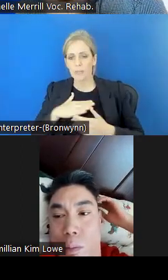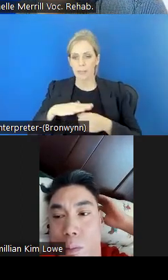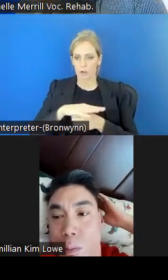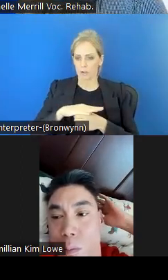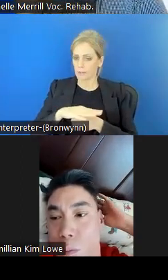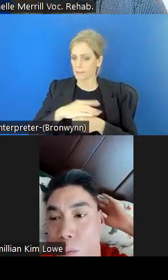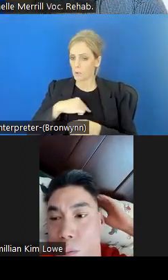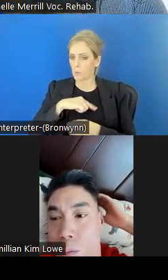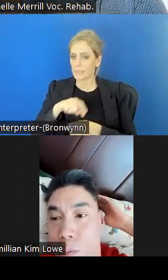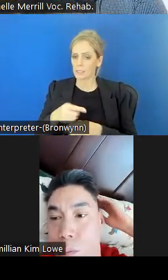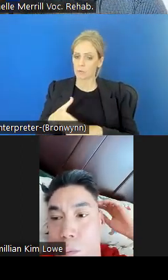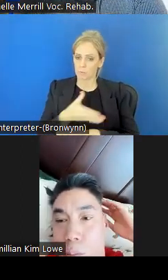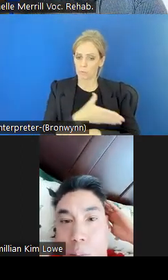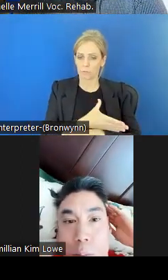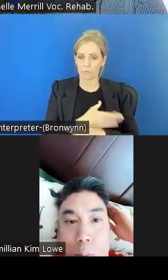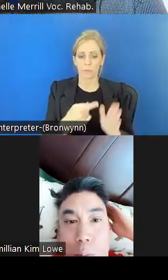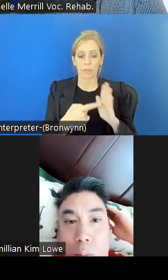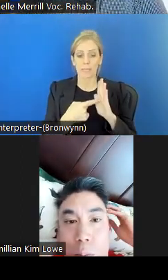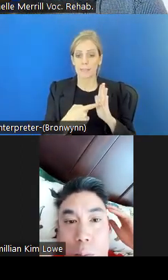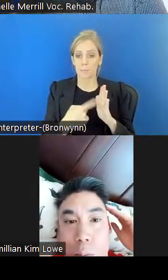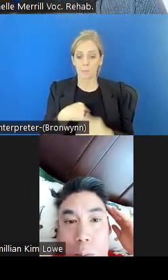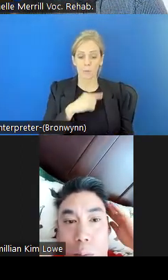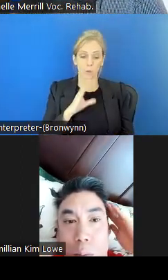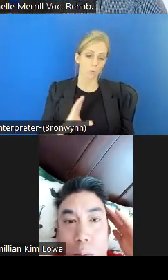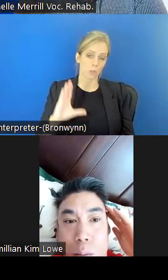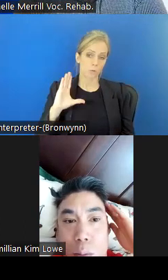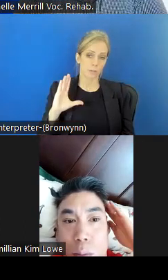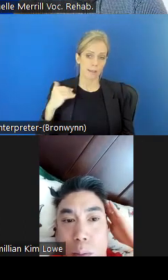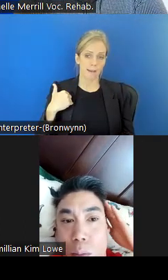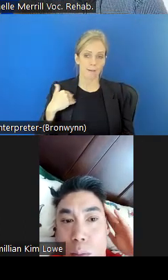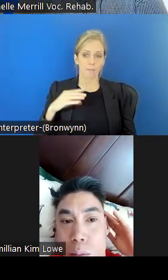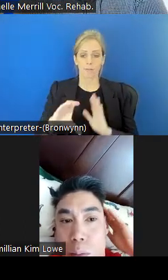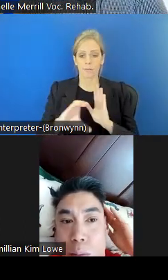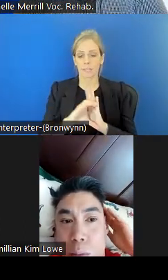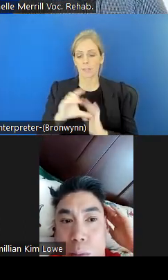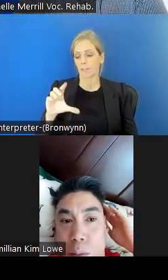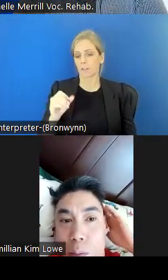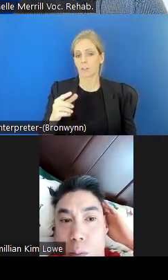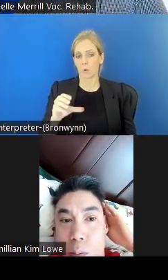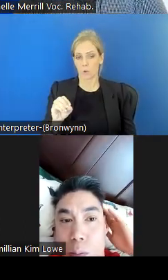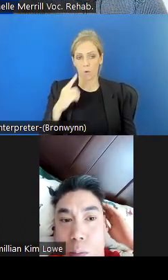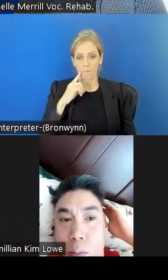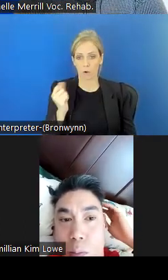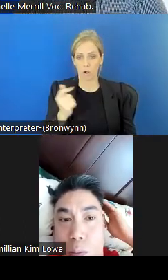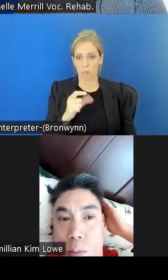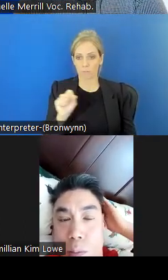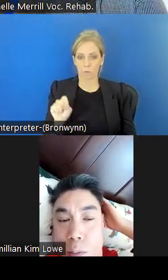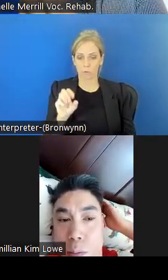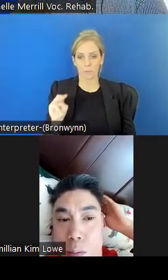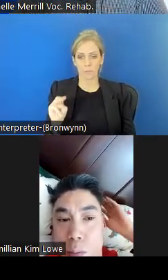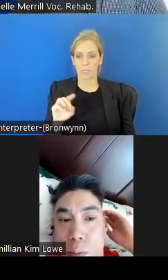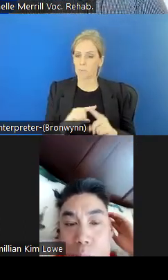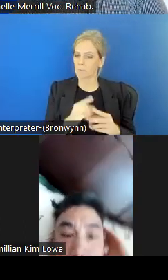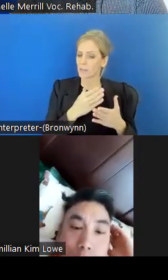the logos for all of the social media, but we found that the logos were having trouble with certain platforms for screen readers.